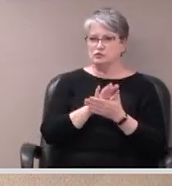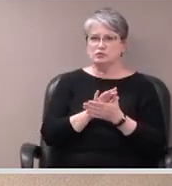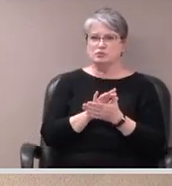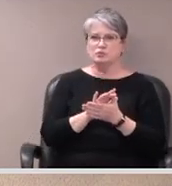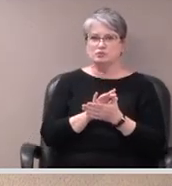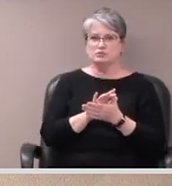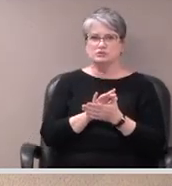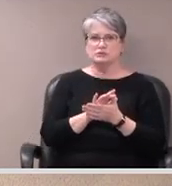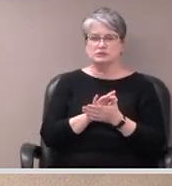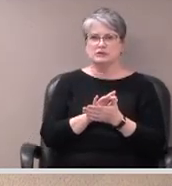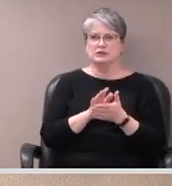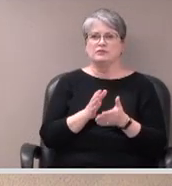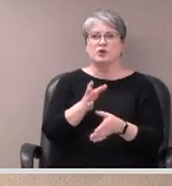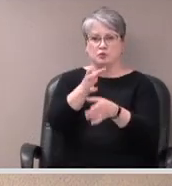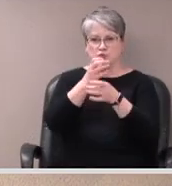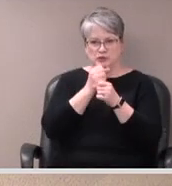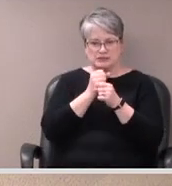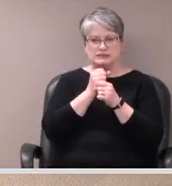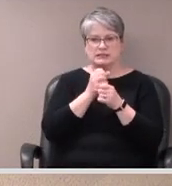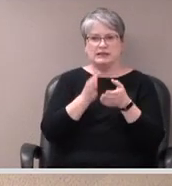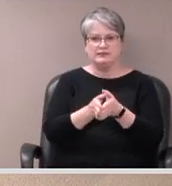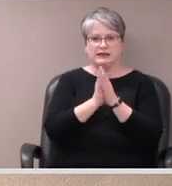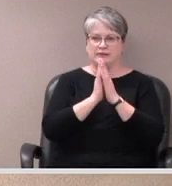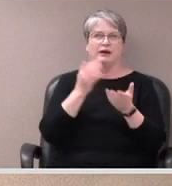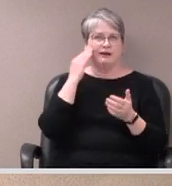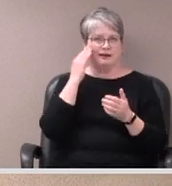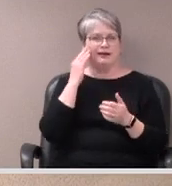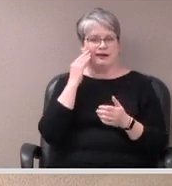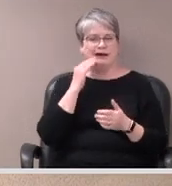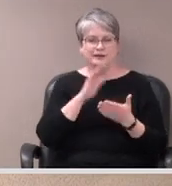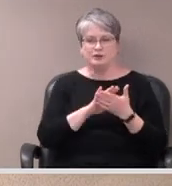for? And I know everybody asks for everything.